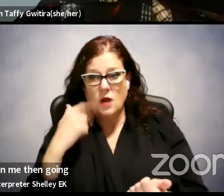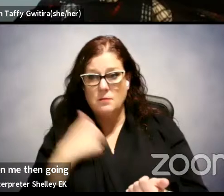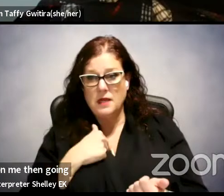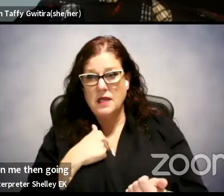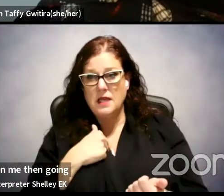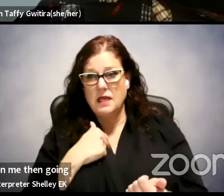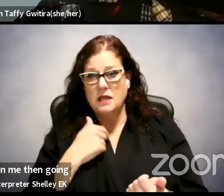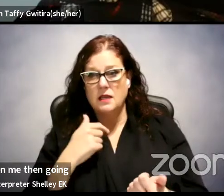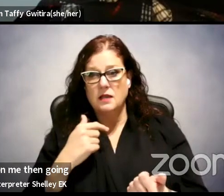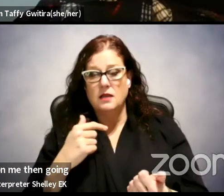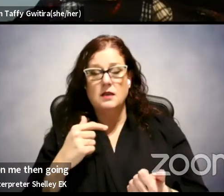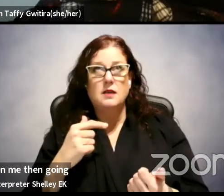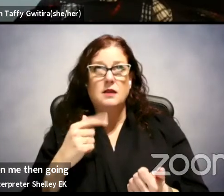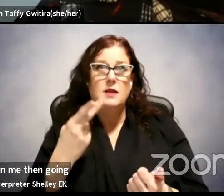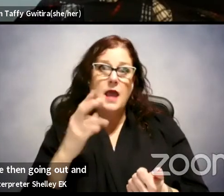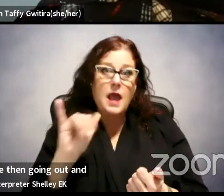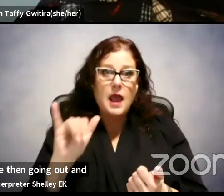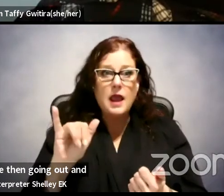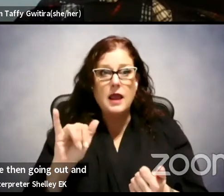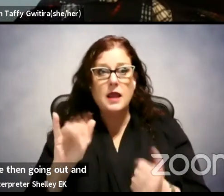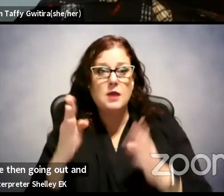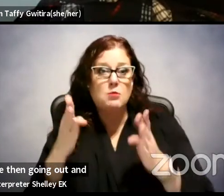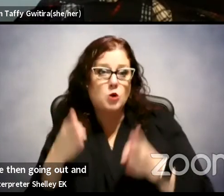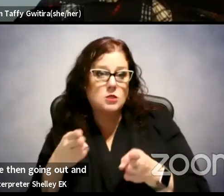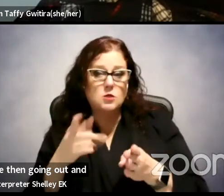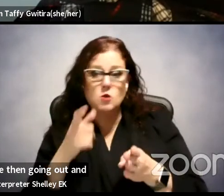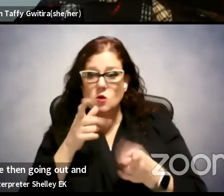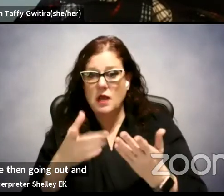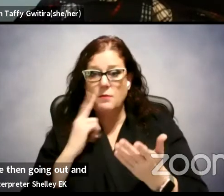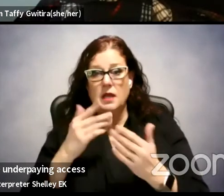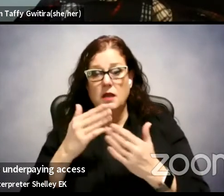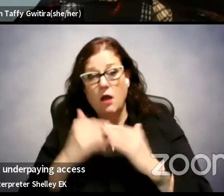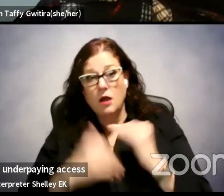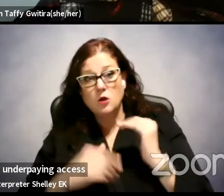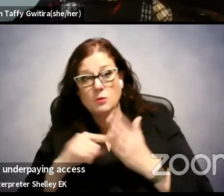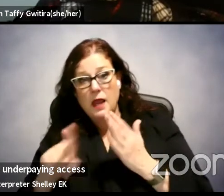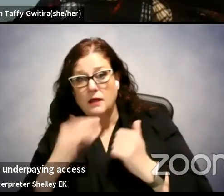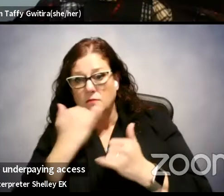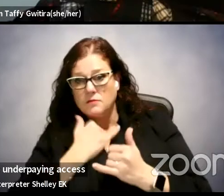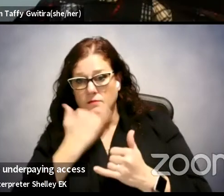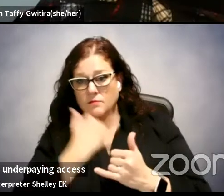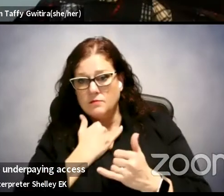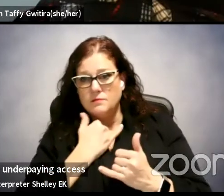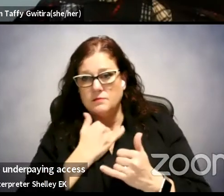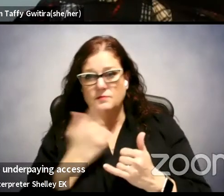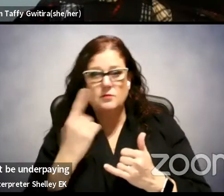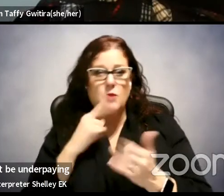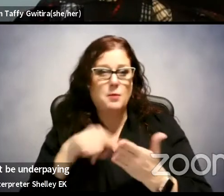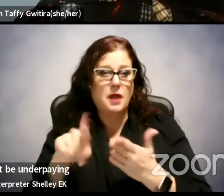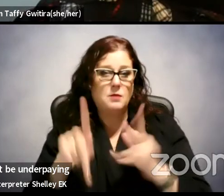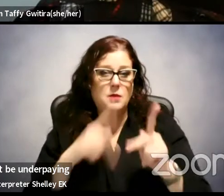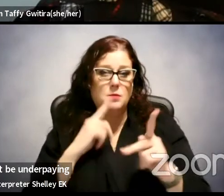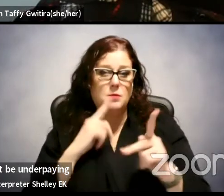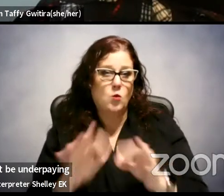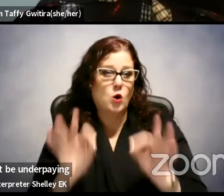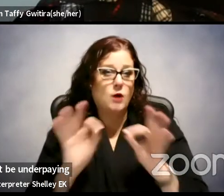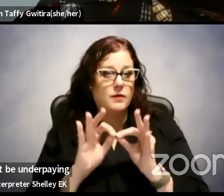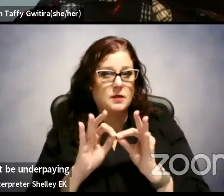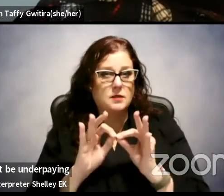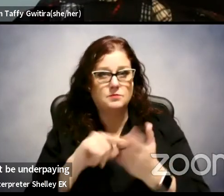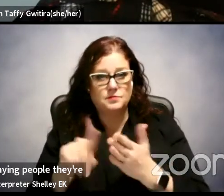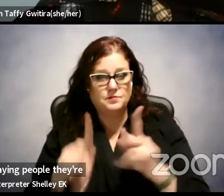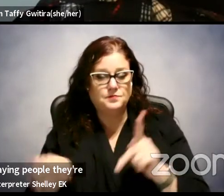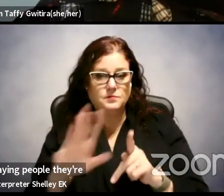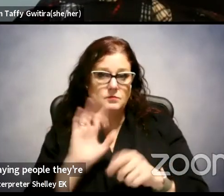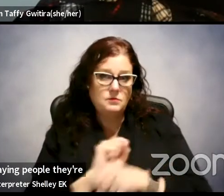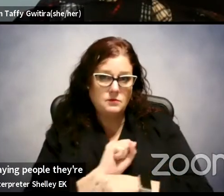and going, hey, person who I might be underpaying accidentally. I'm always about paying people their worth. I'm always about paying people for their